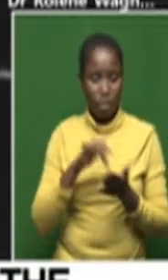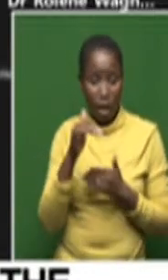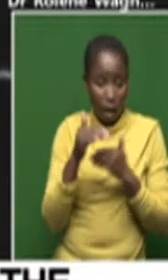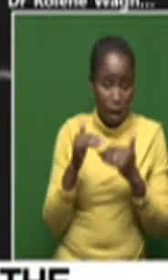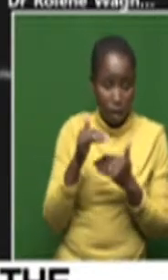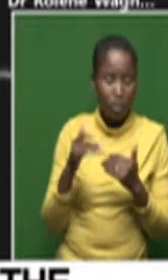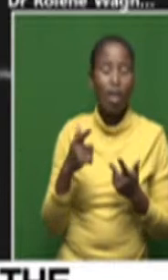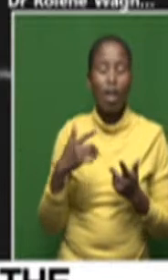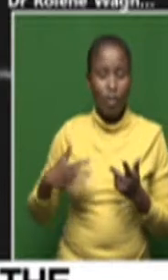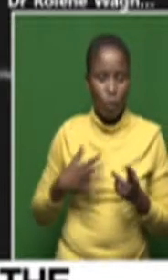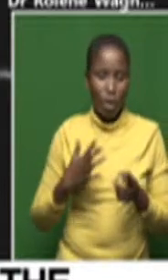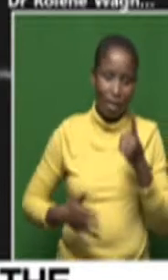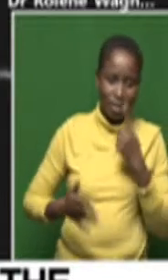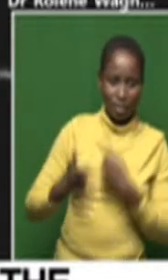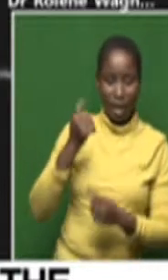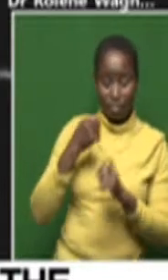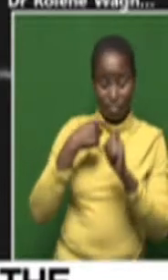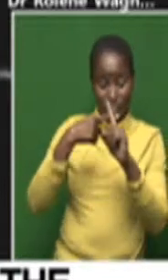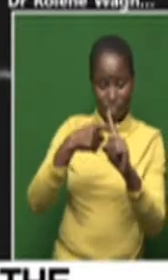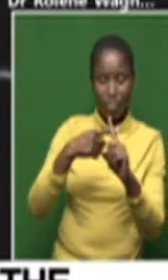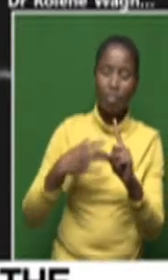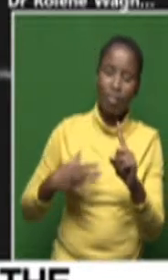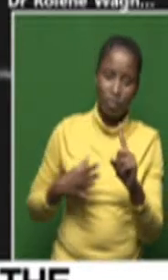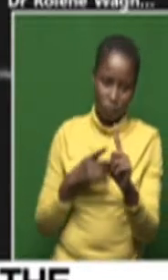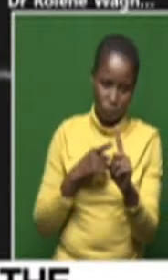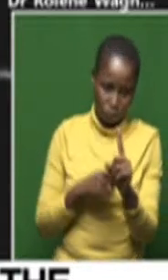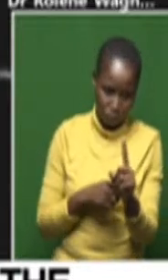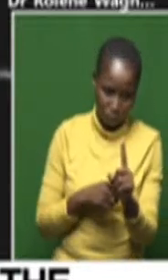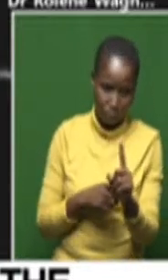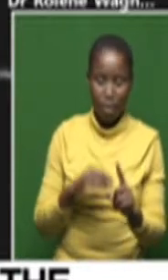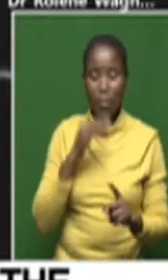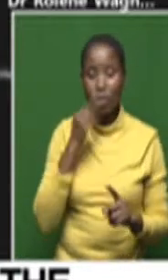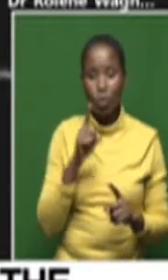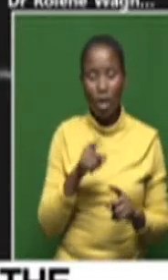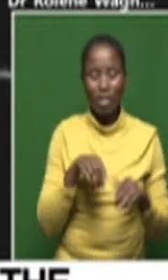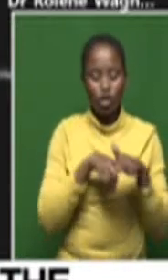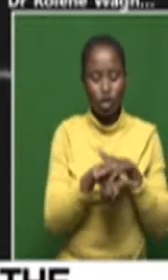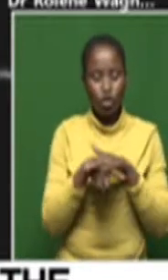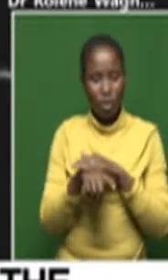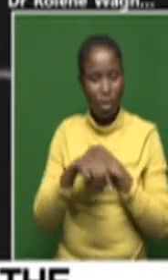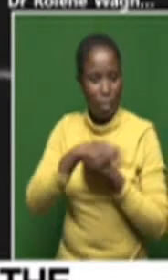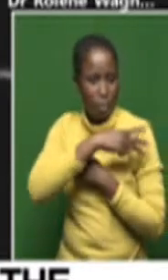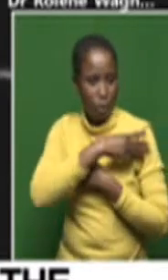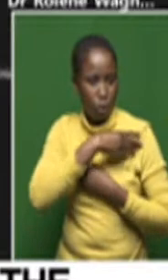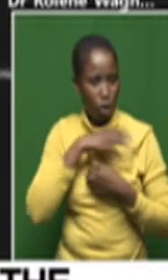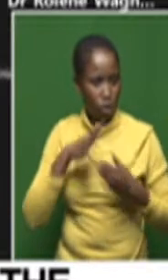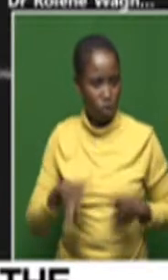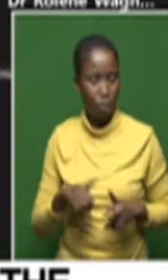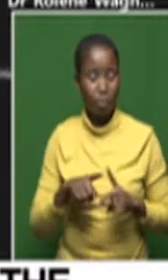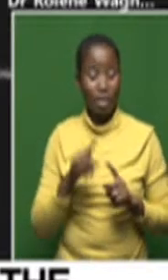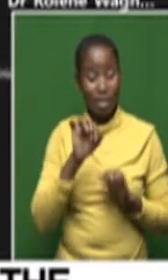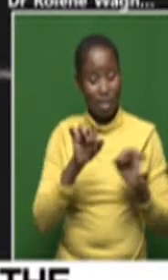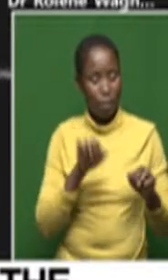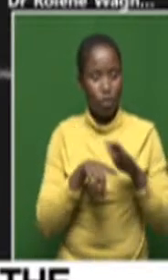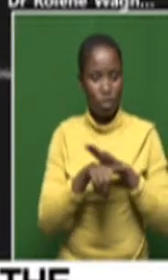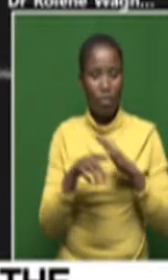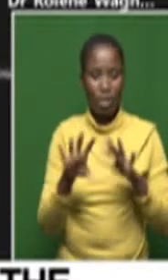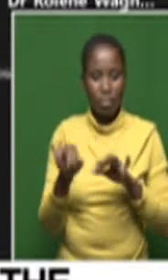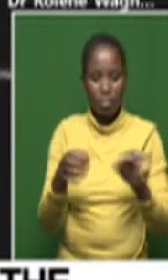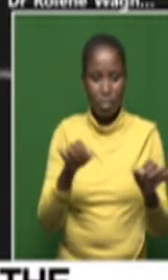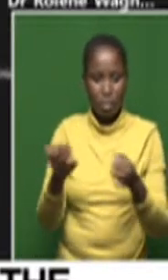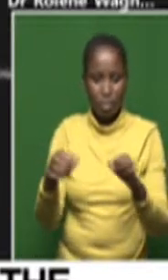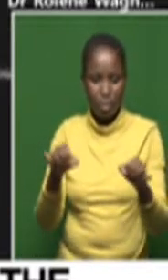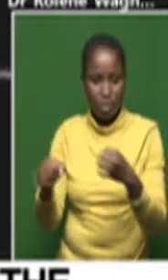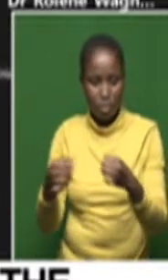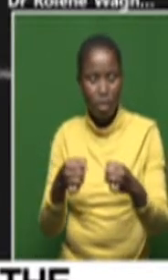to exceed the target that has been set for us. And so all of our district managers within their district have employed a number of